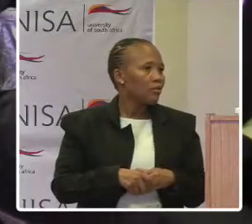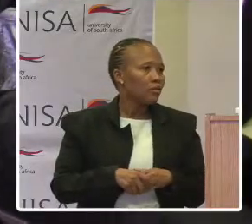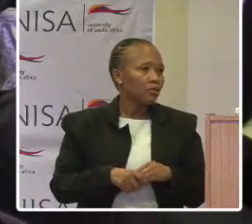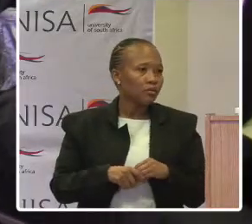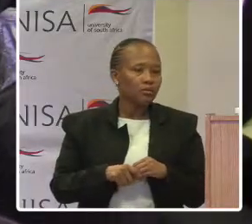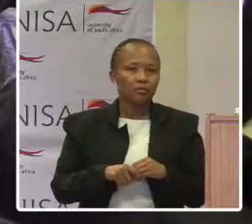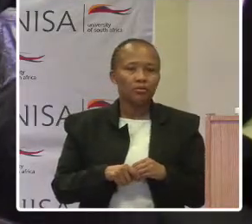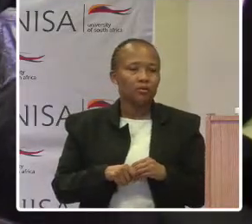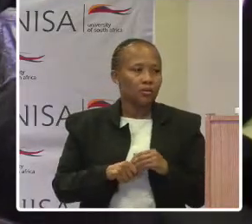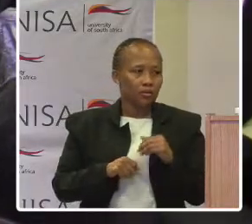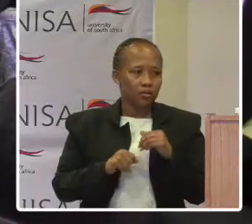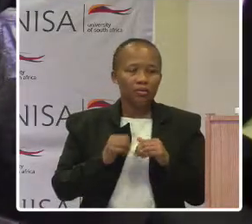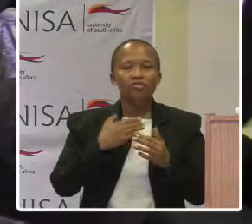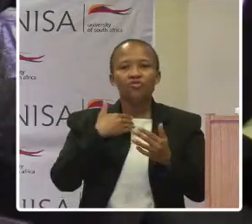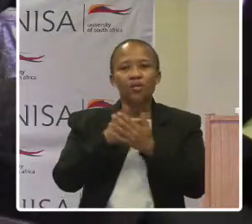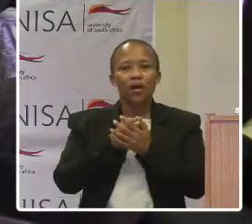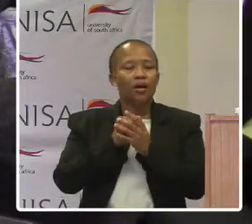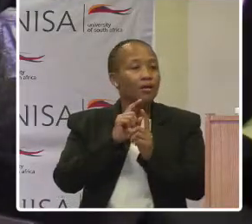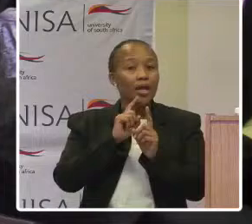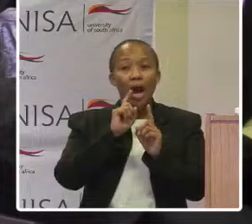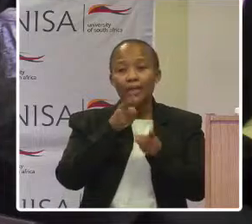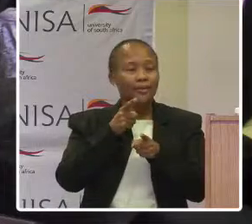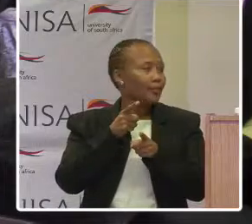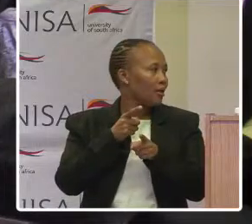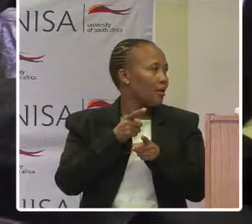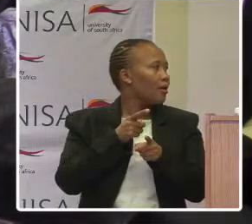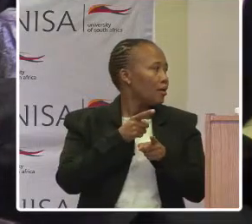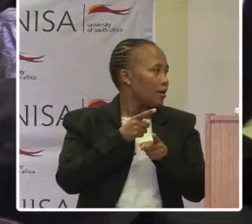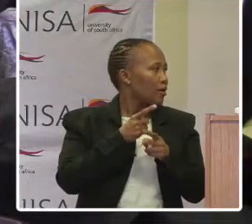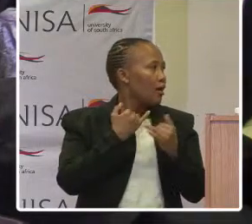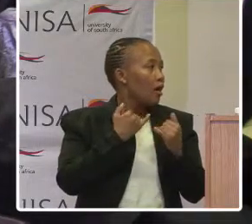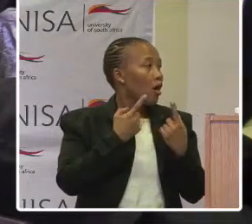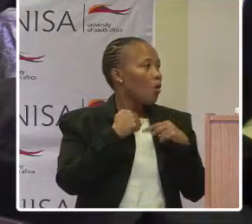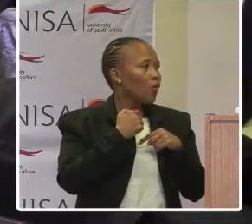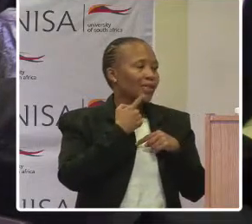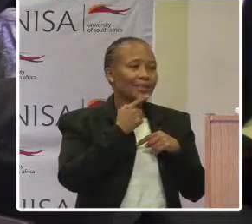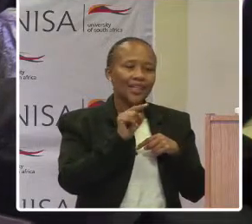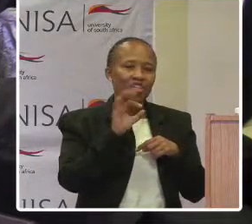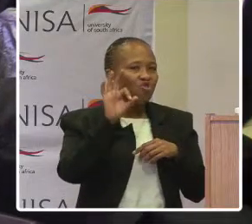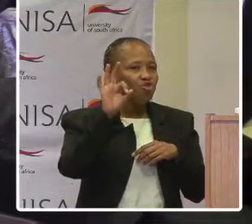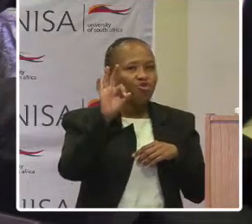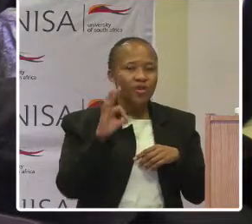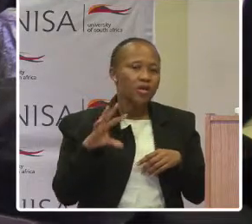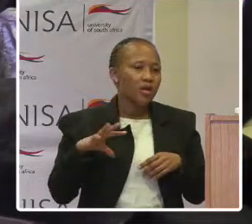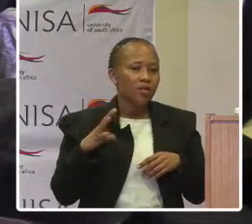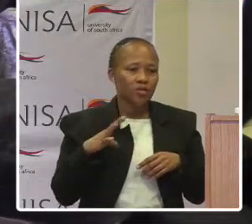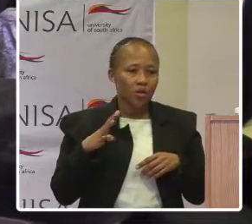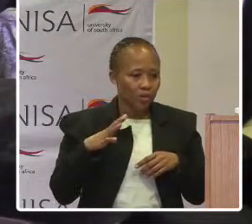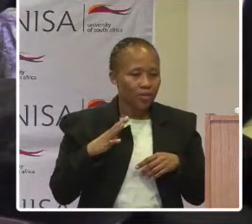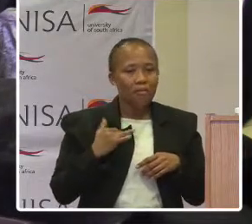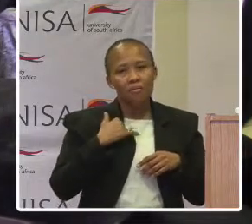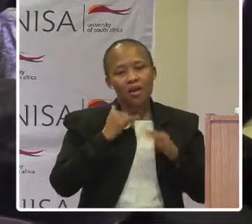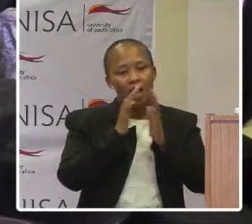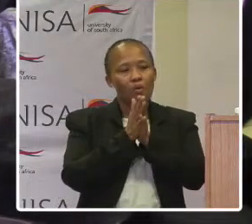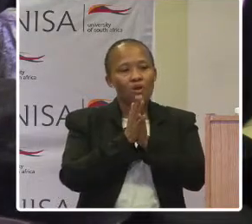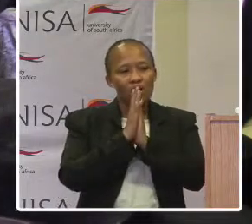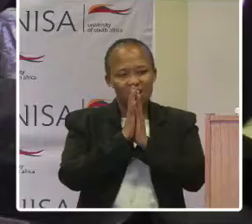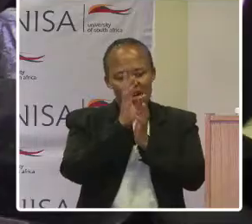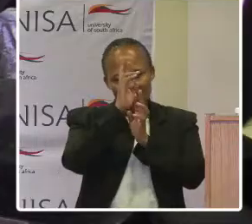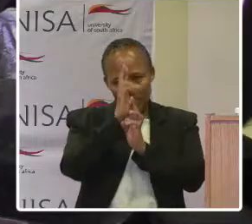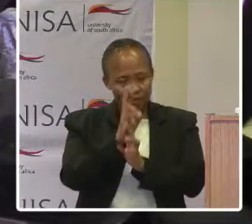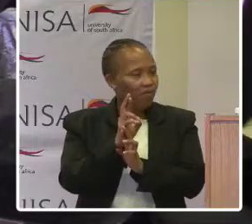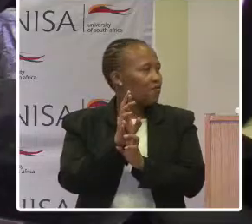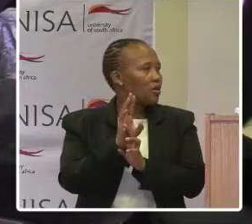now answer, we only said three colleagues, ne? And I will respectfully request that just